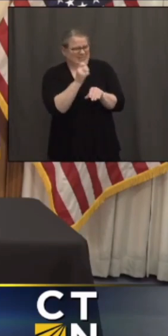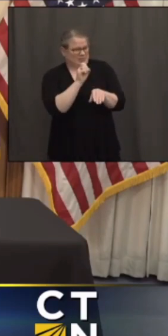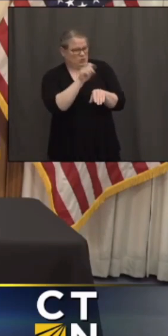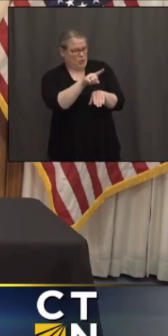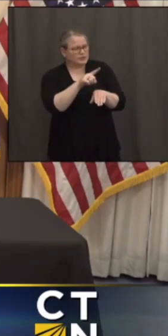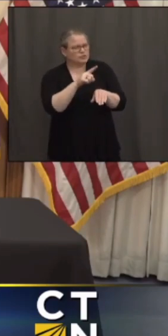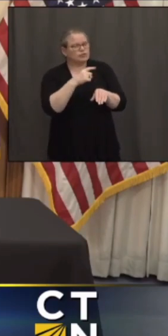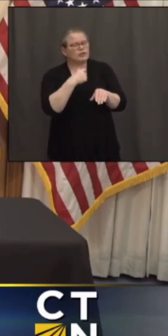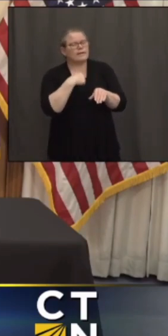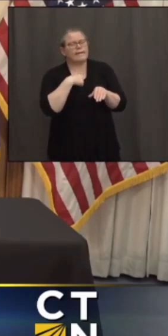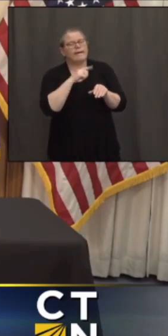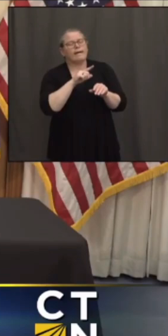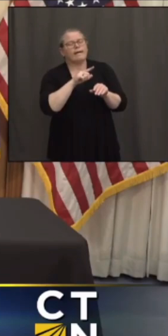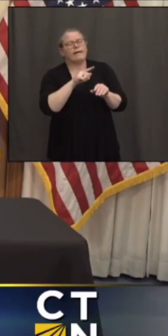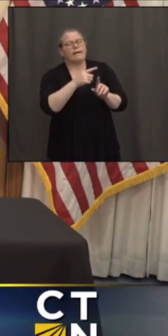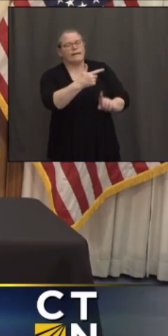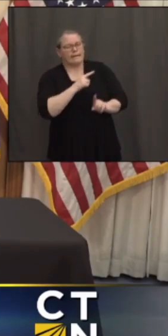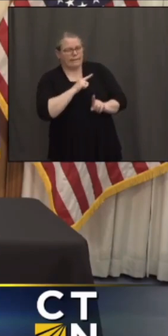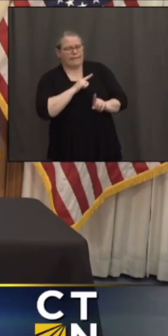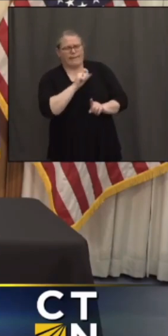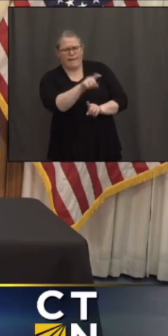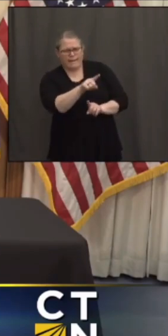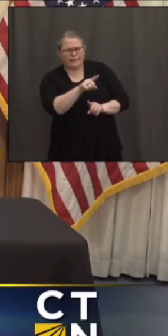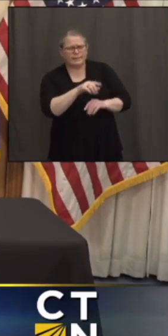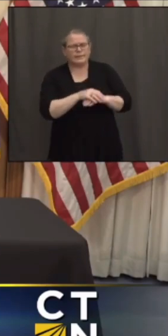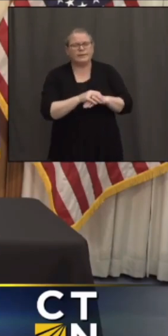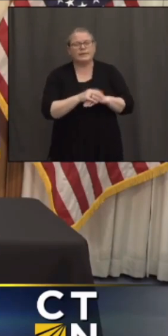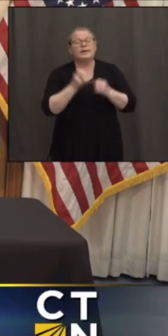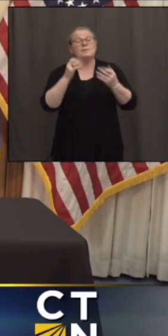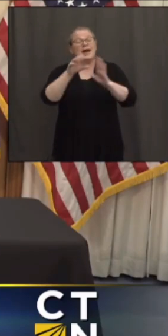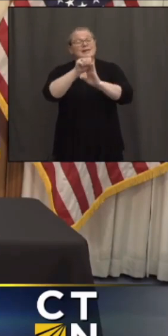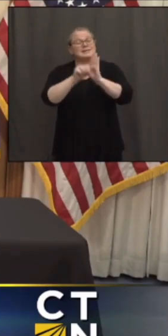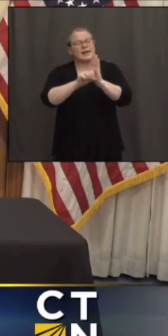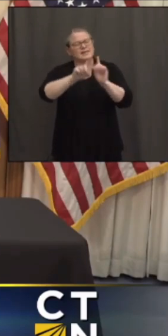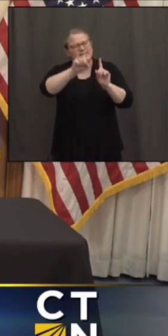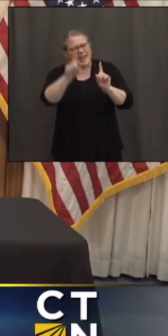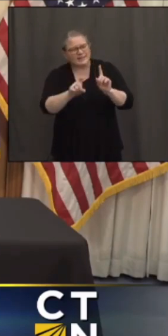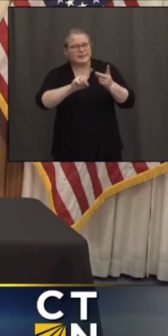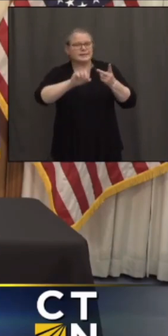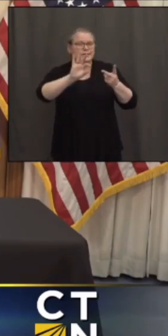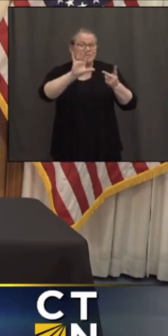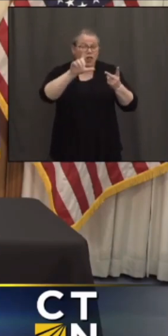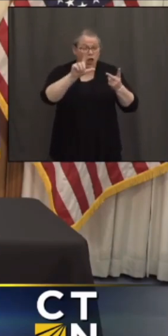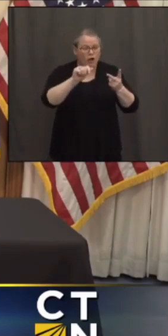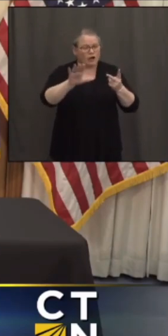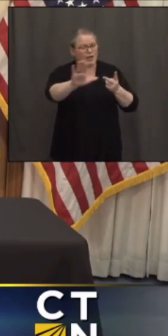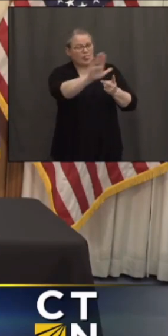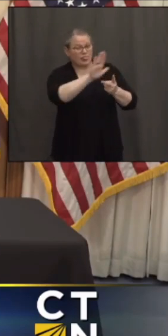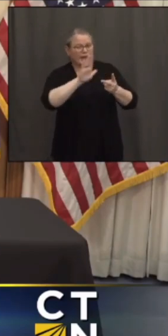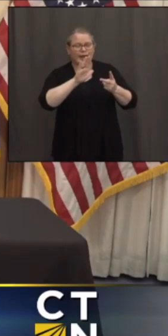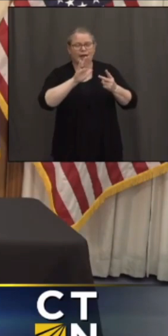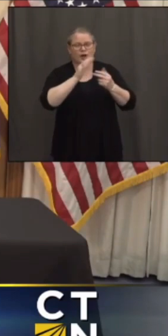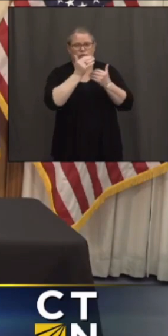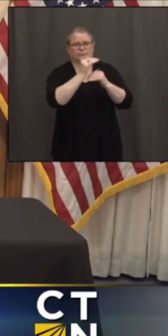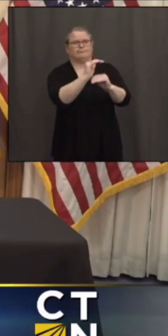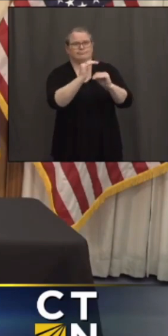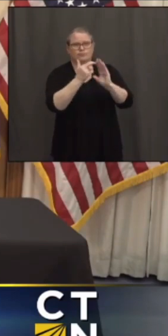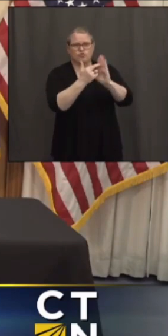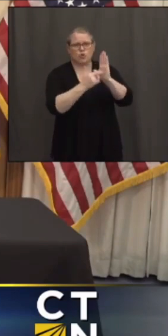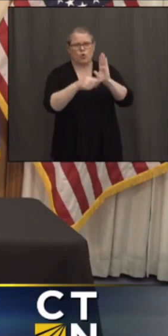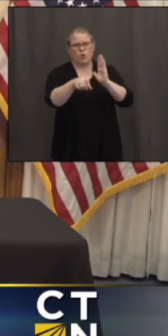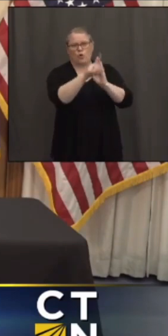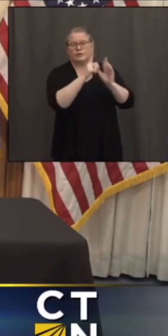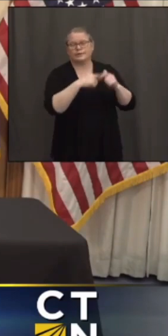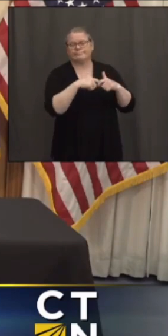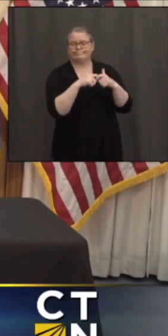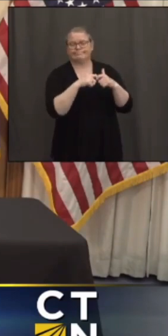like Texas and Florida because they were one of the first to really relax their restrictions. As you were looking at